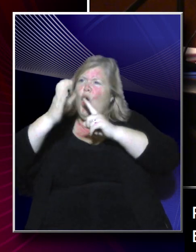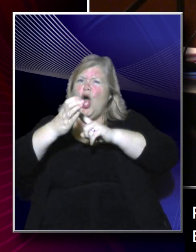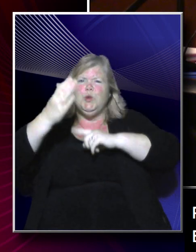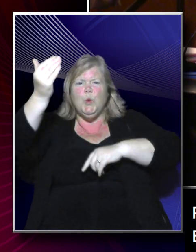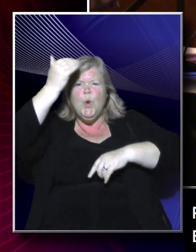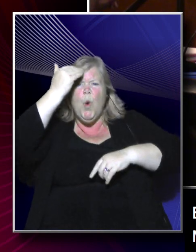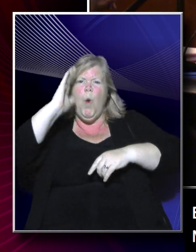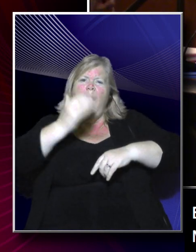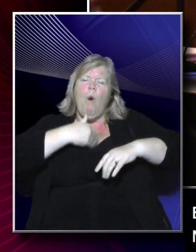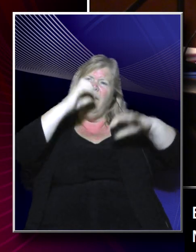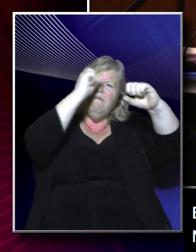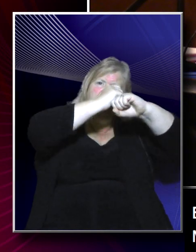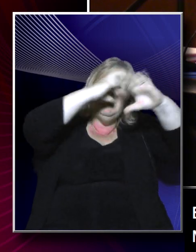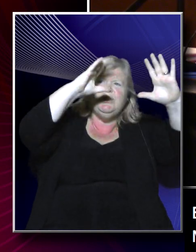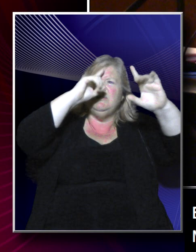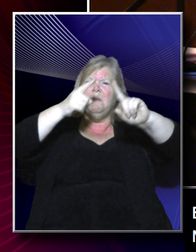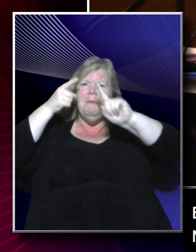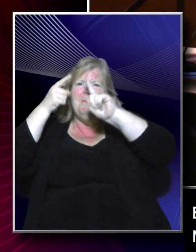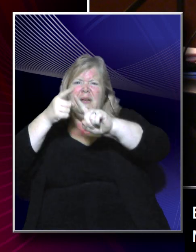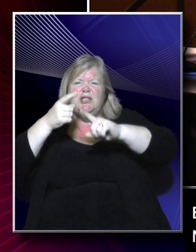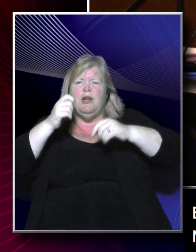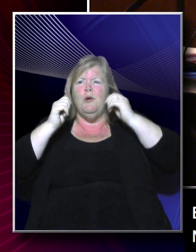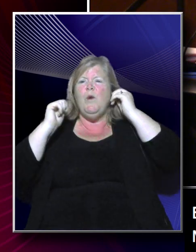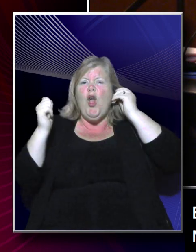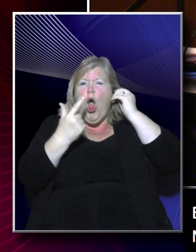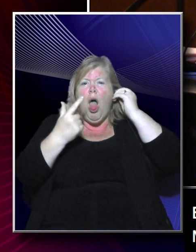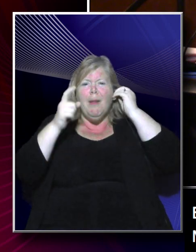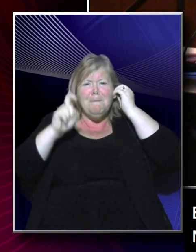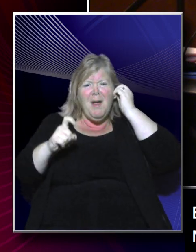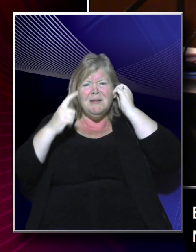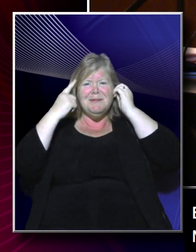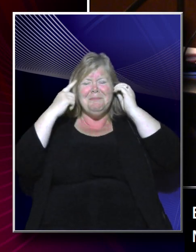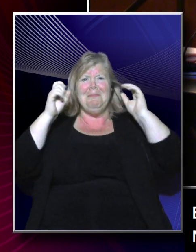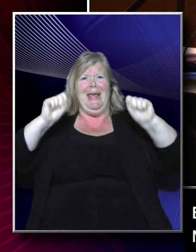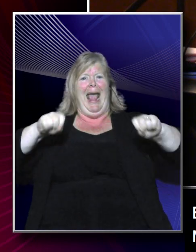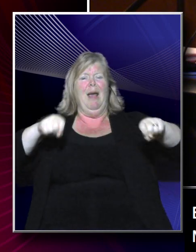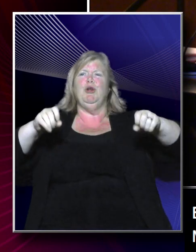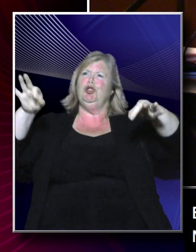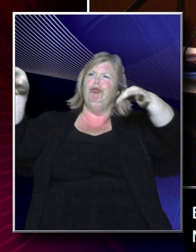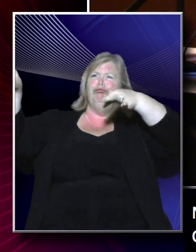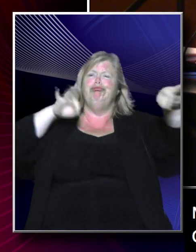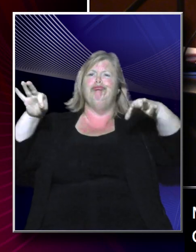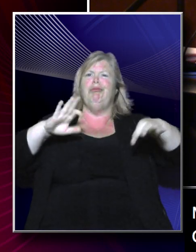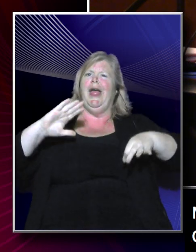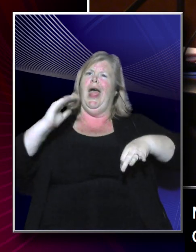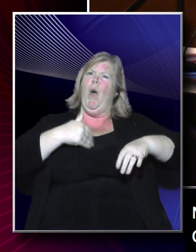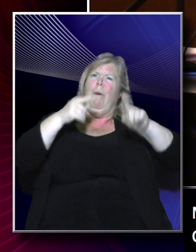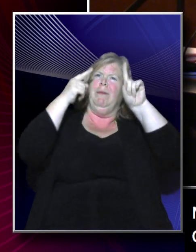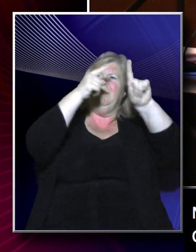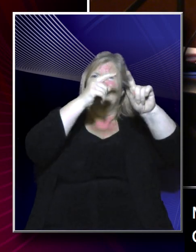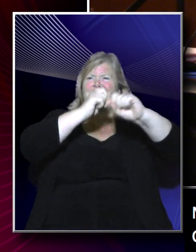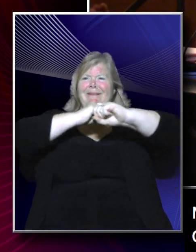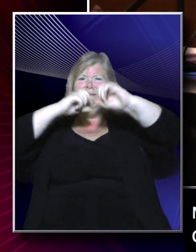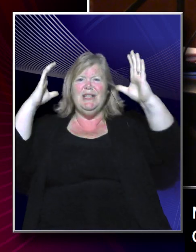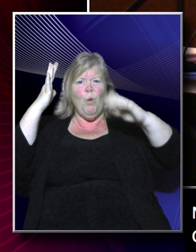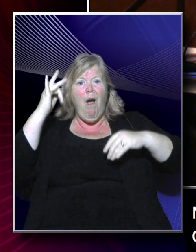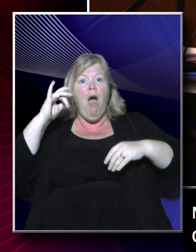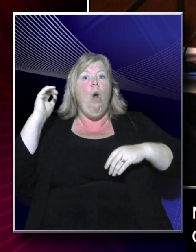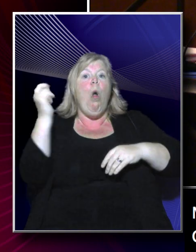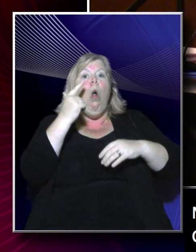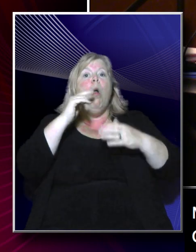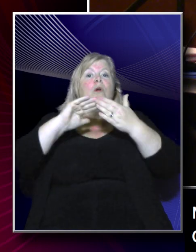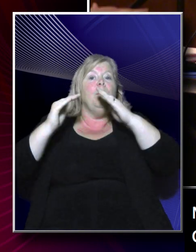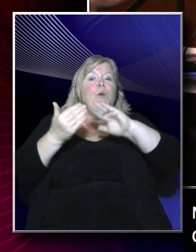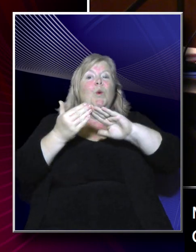so that we can all articulate it and that our communities that we work with and serve know